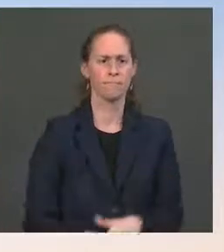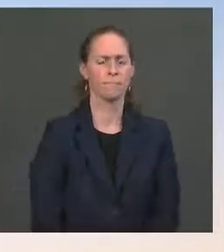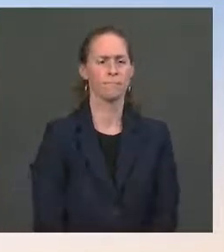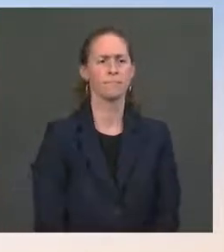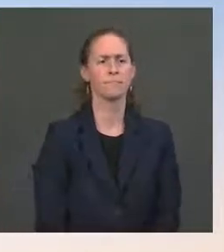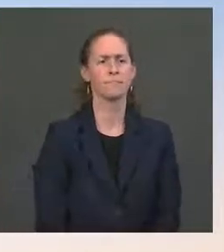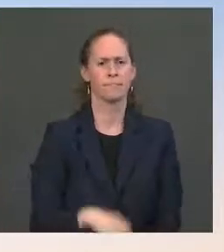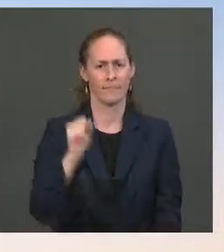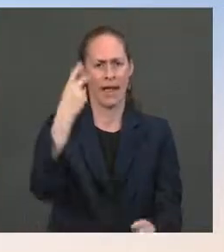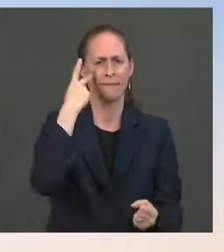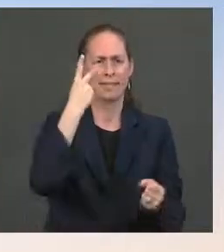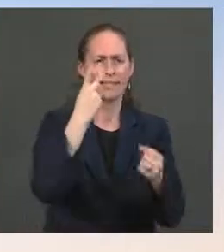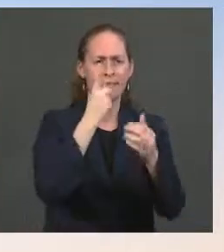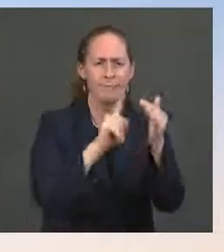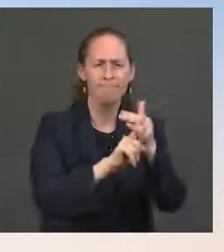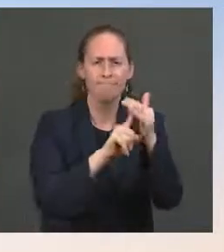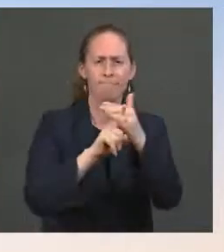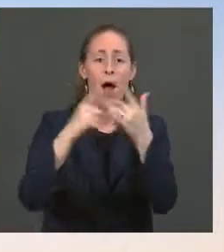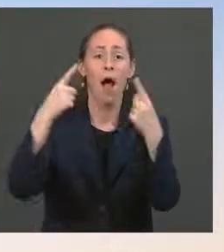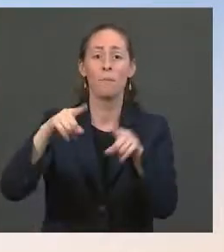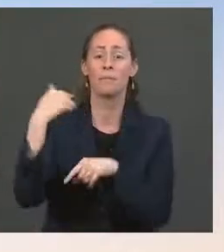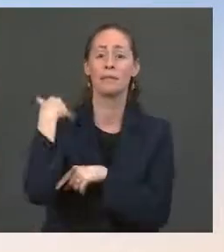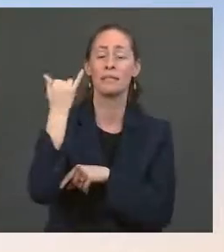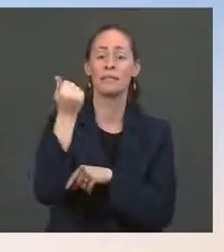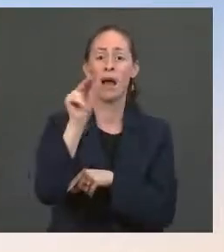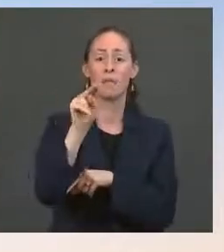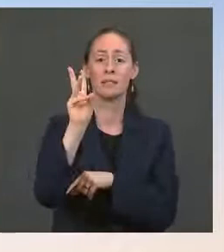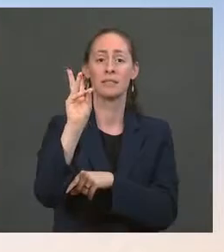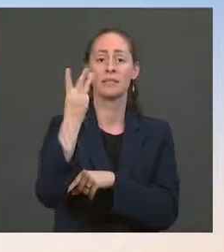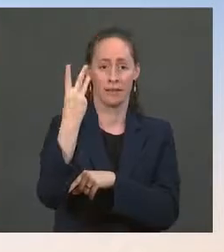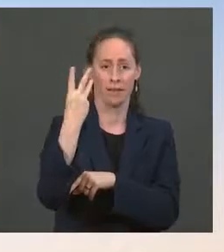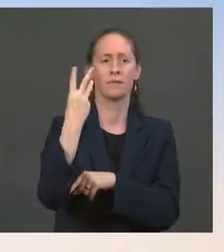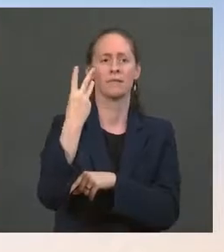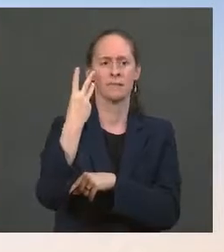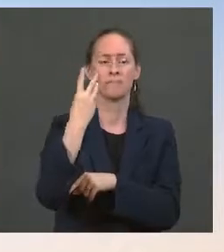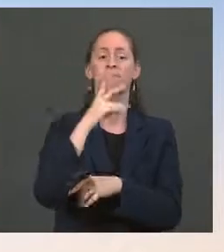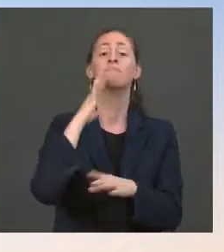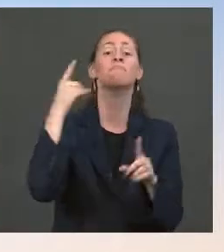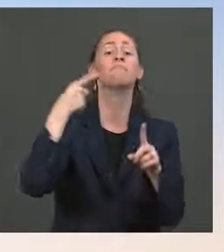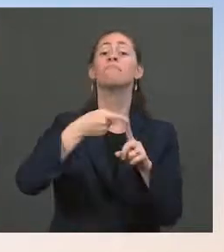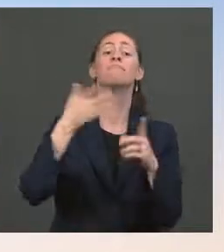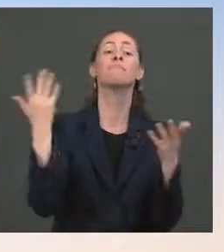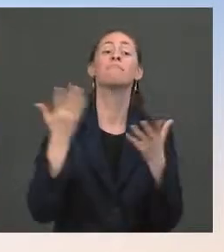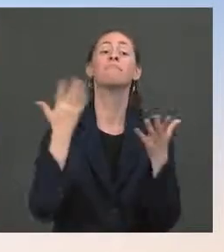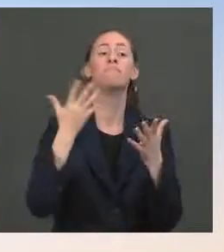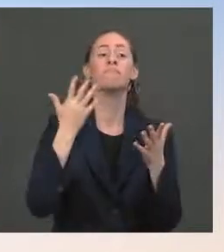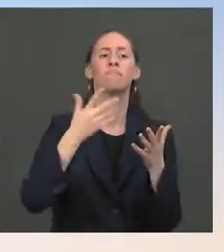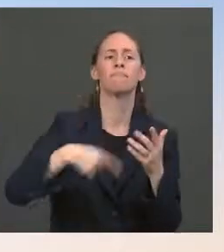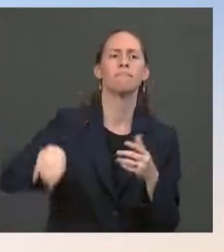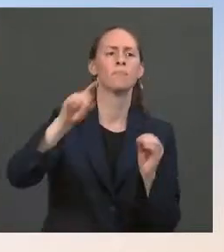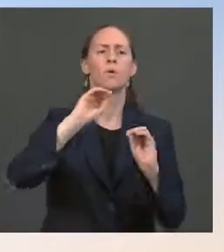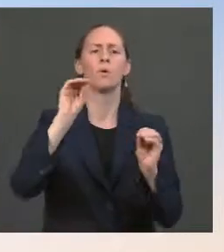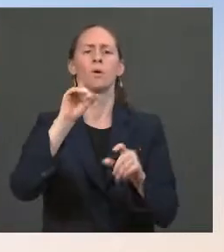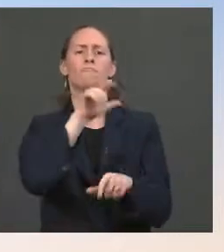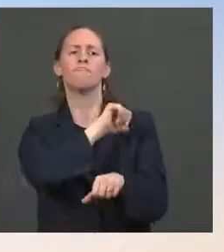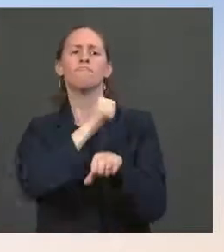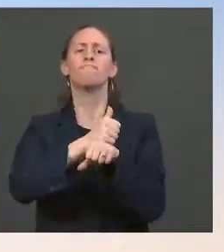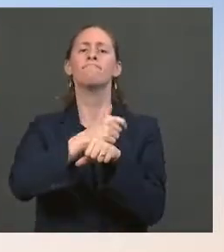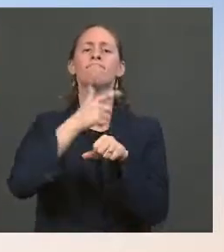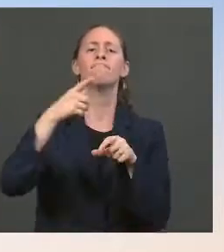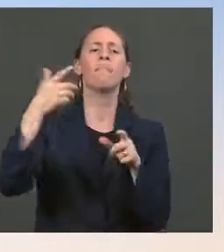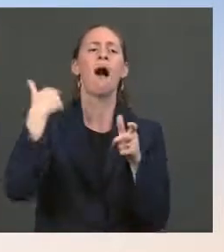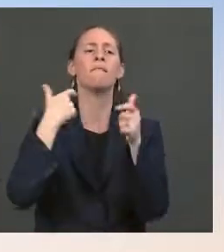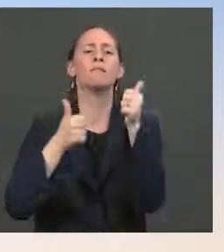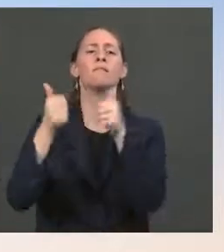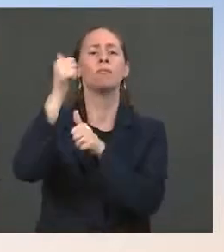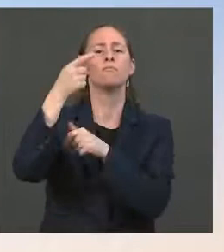January 6th, broadly, where we have did not exert executive privilege, for example, in the matter of certain former DOJ officials who